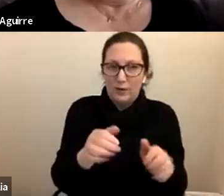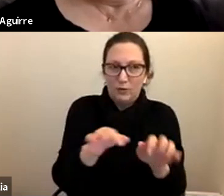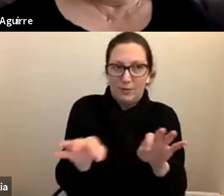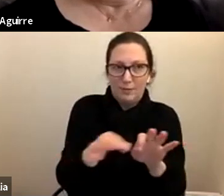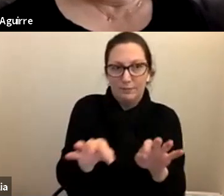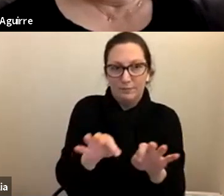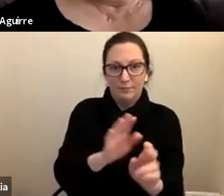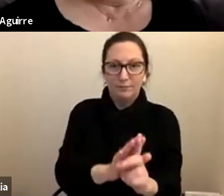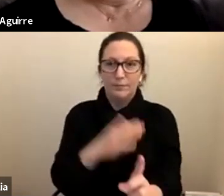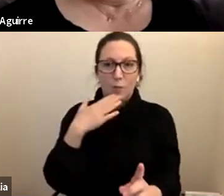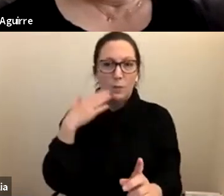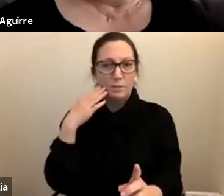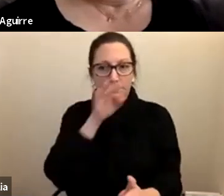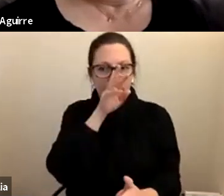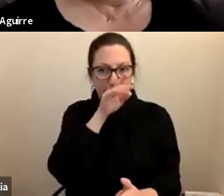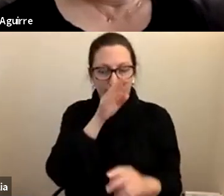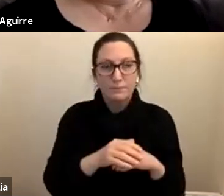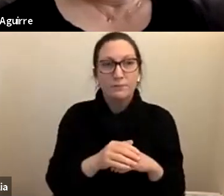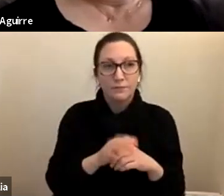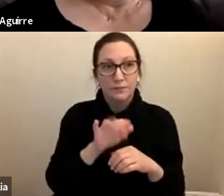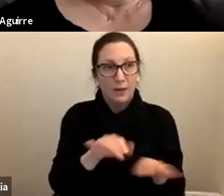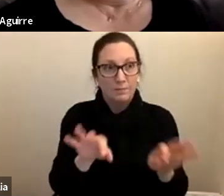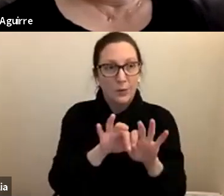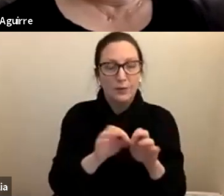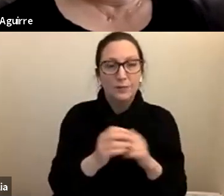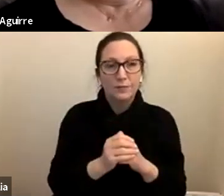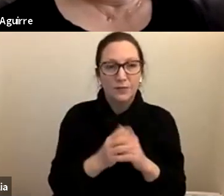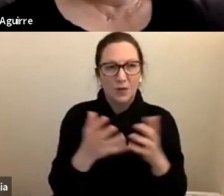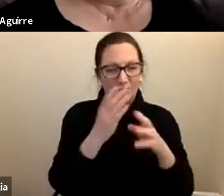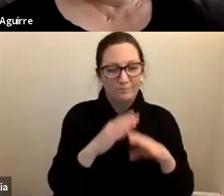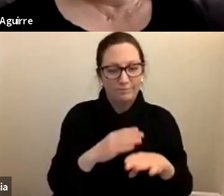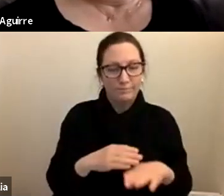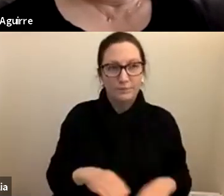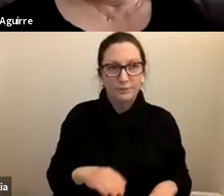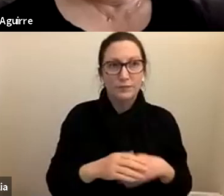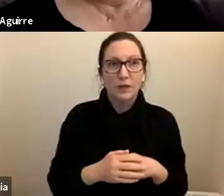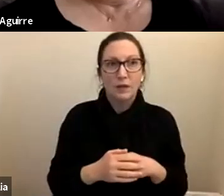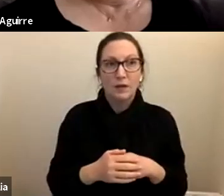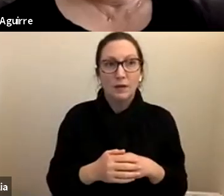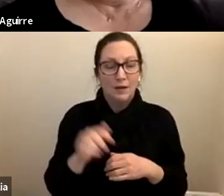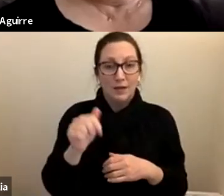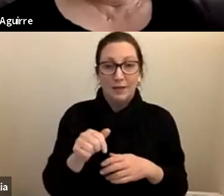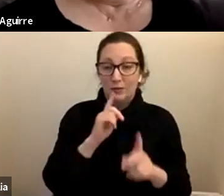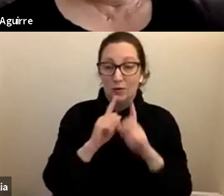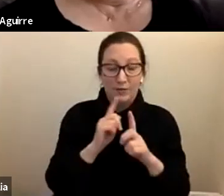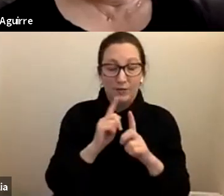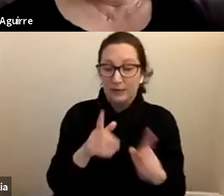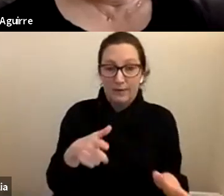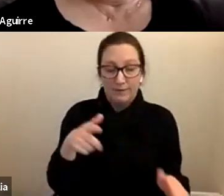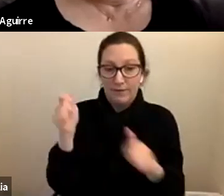important. And then I'm not sure, the conversation's going by fast and I couldn't